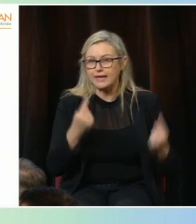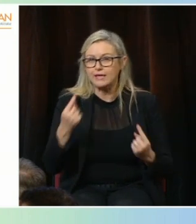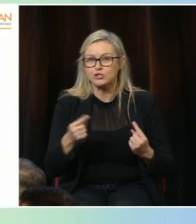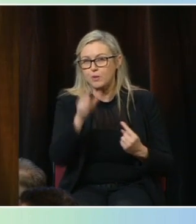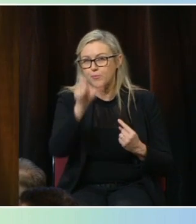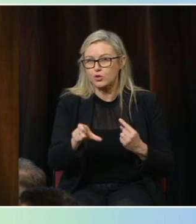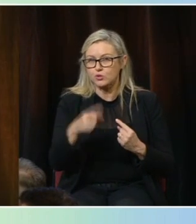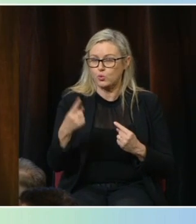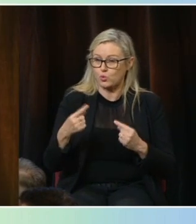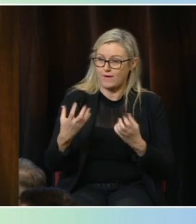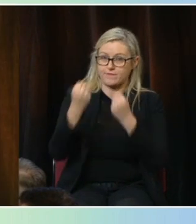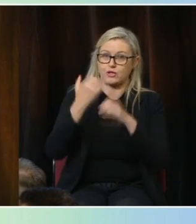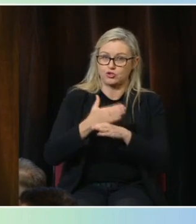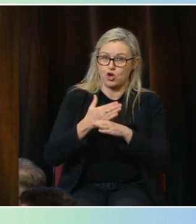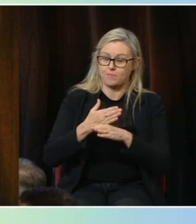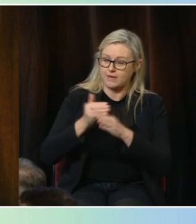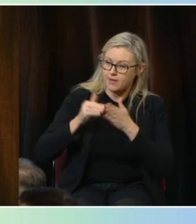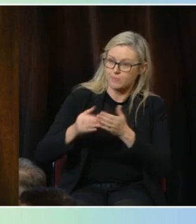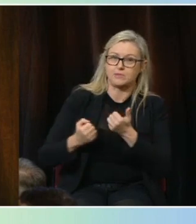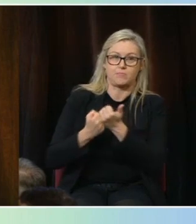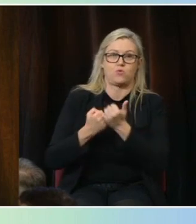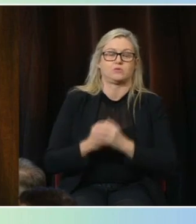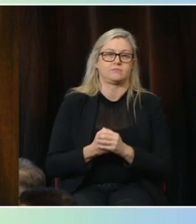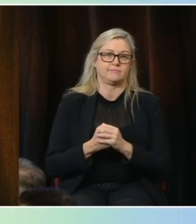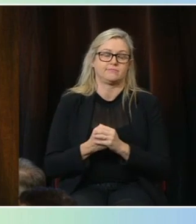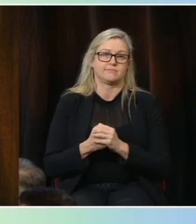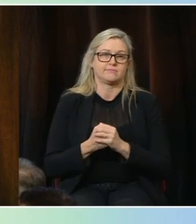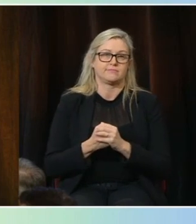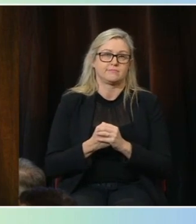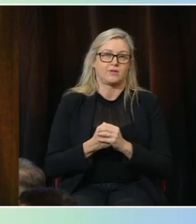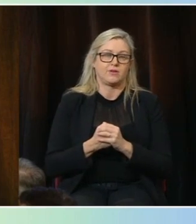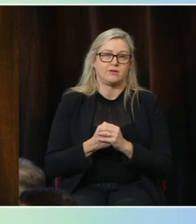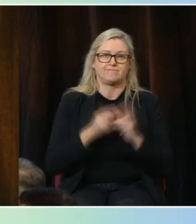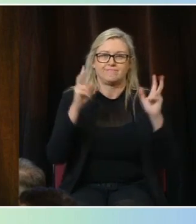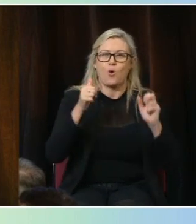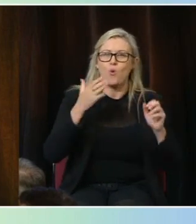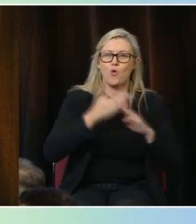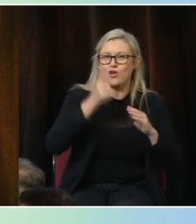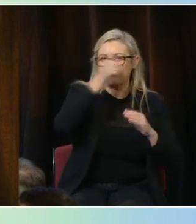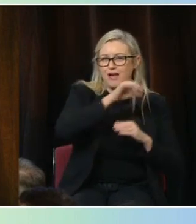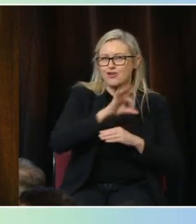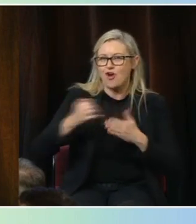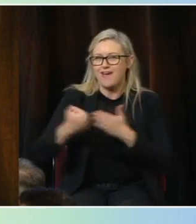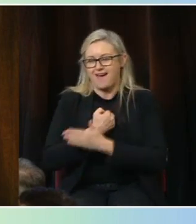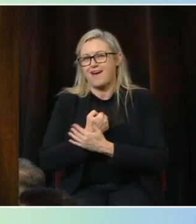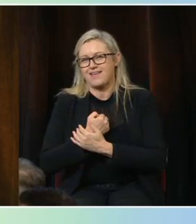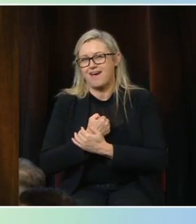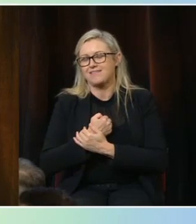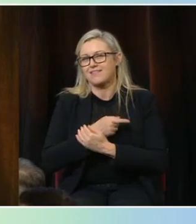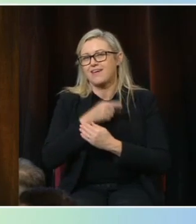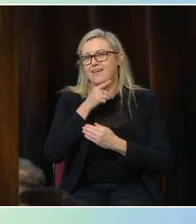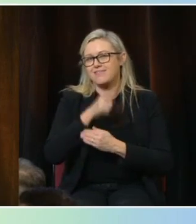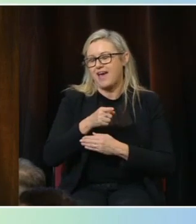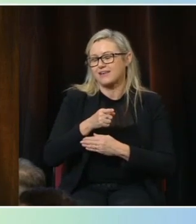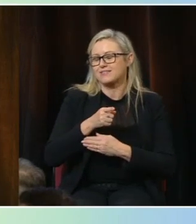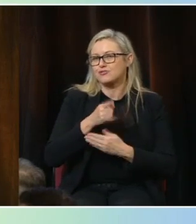employed working smarter not harder maybe try it but it has been the defining feature of almost 80 years of extraordinary growth in